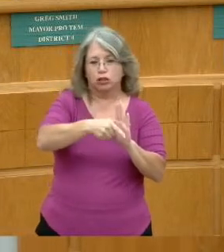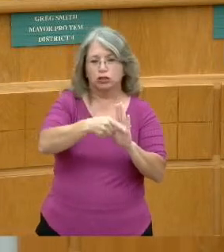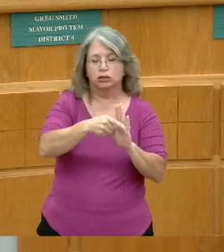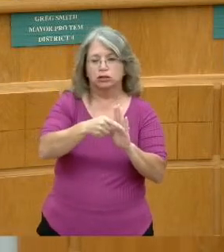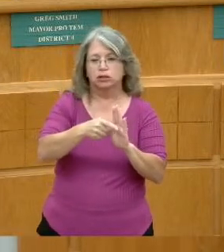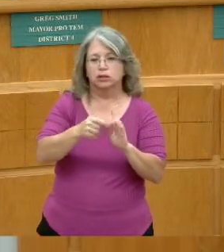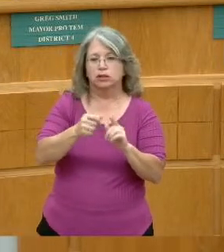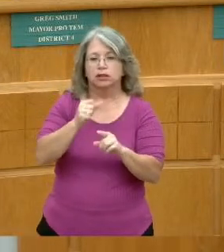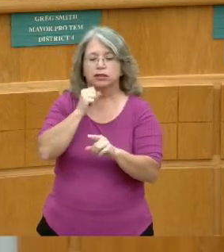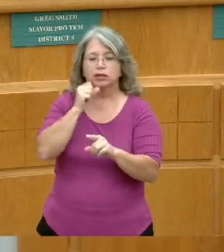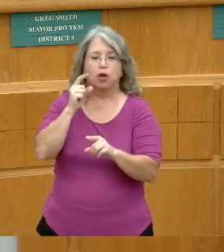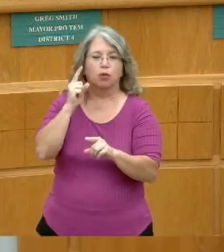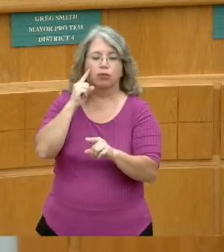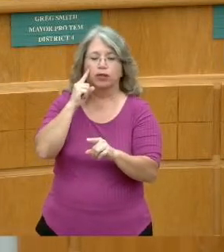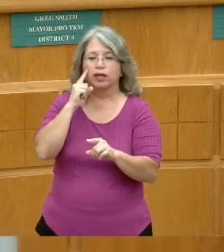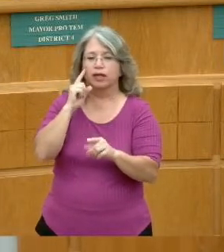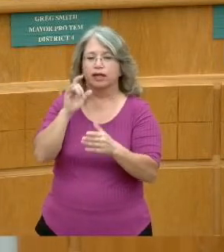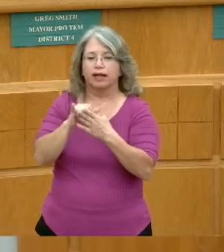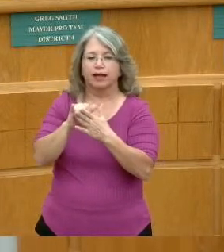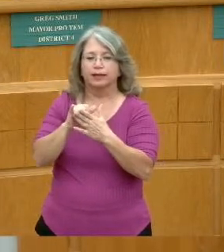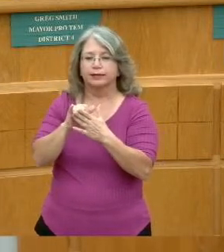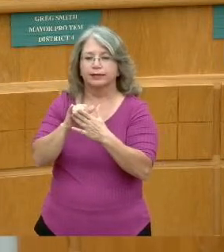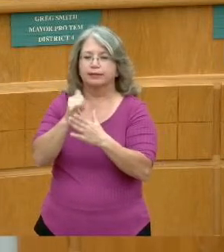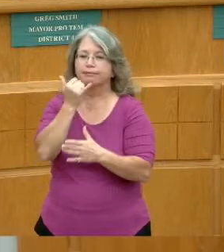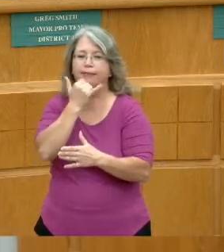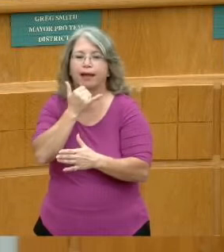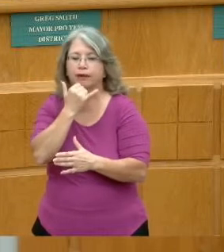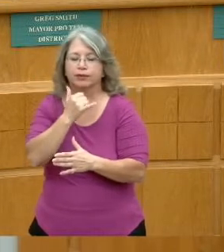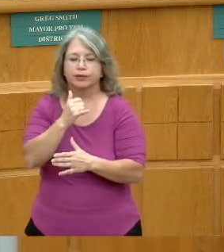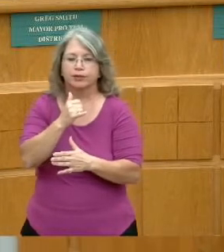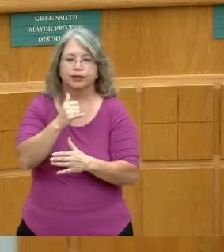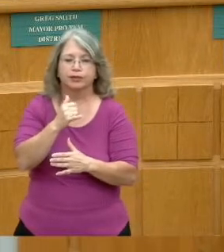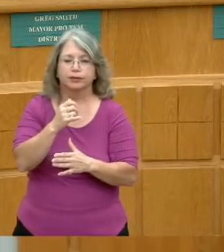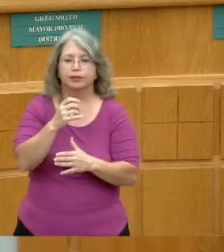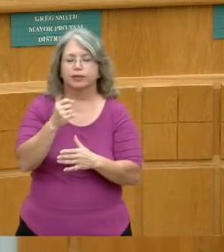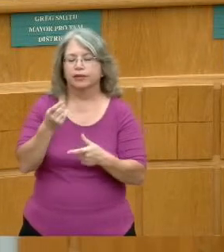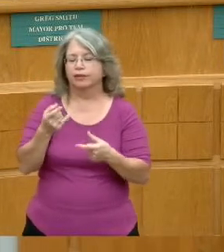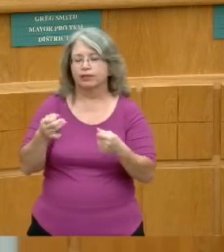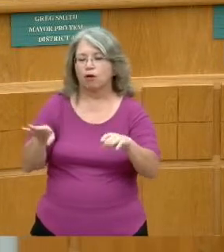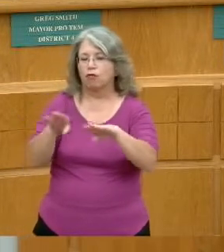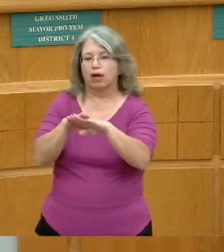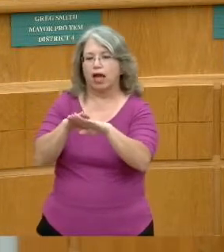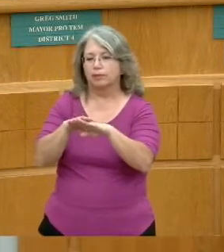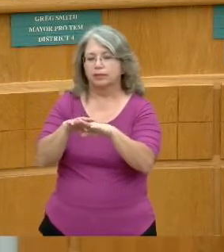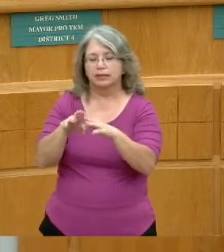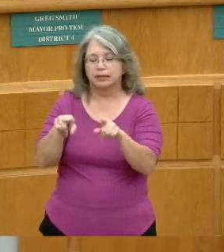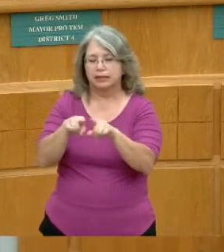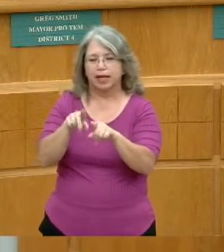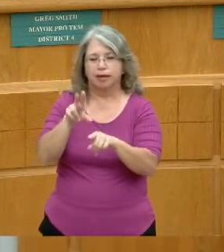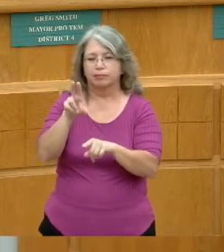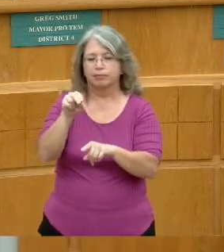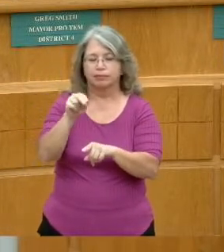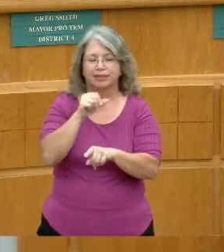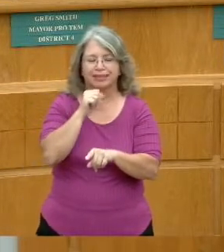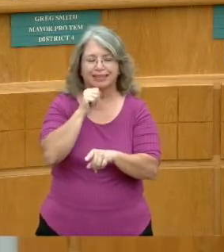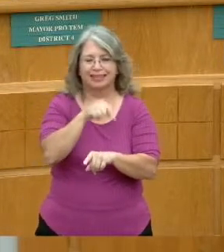error bars, that if they overlap it means they're the same. That's not the way these values work. Just think about it